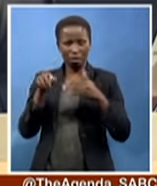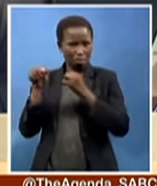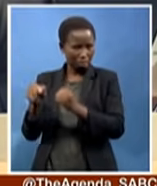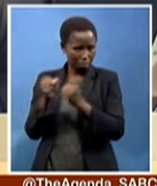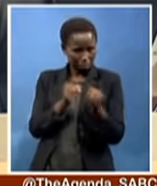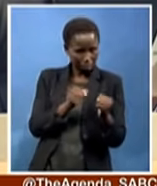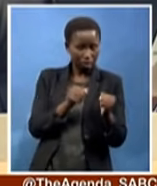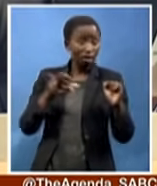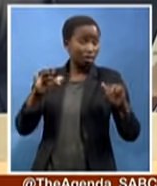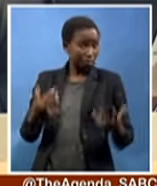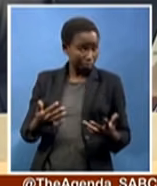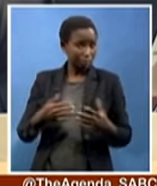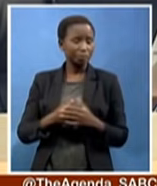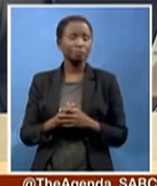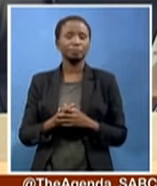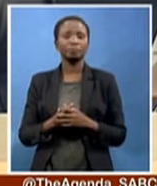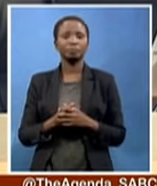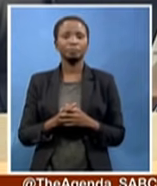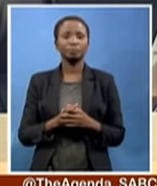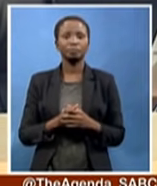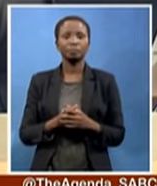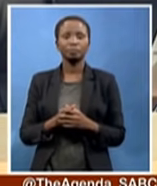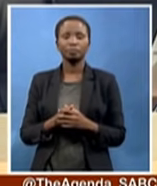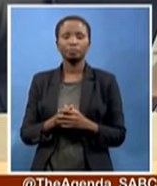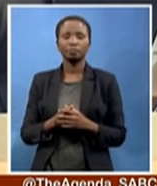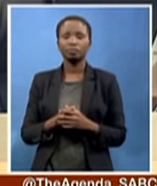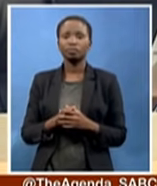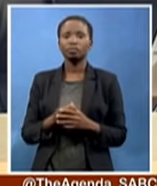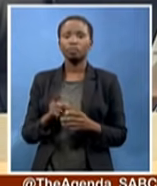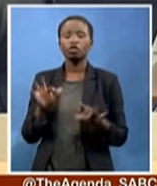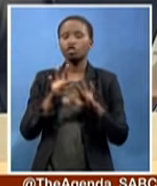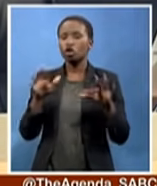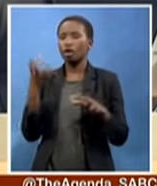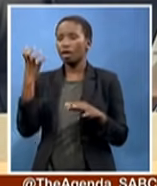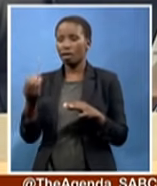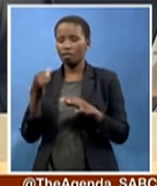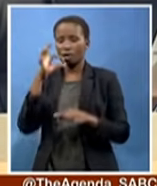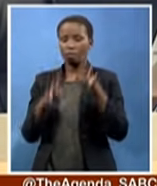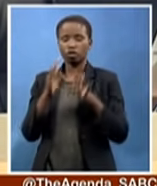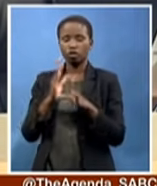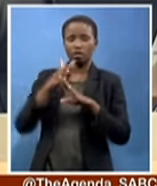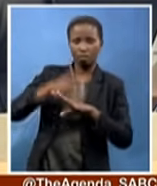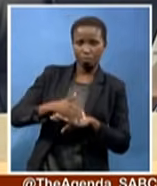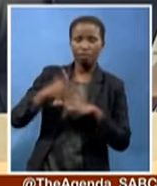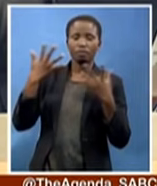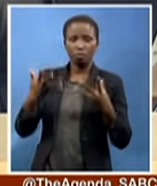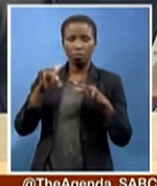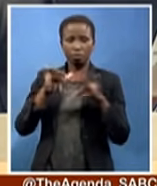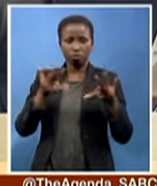not be political interference in the selection of people who work in the public sector.